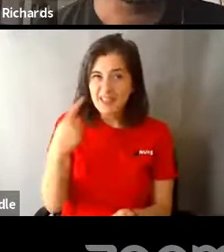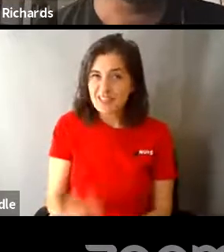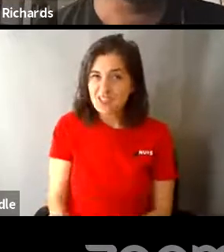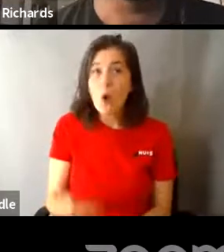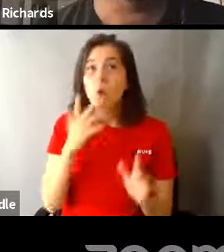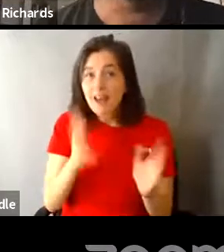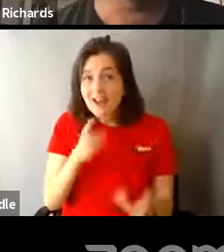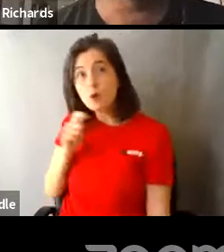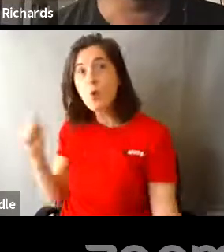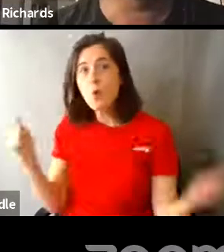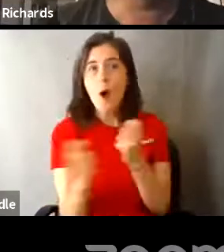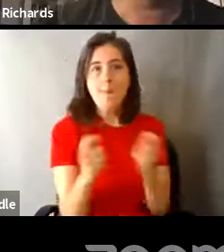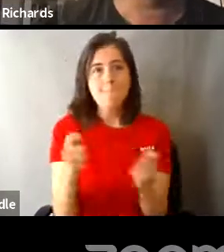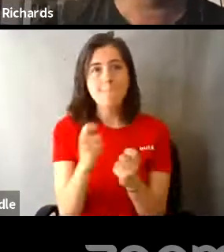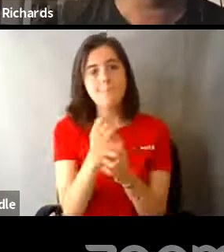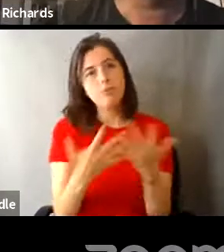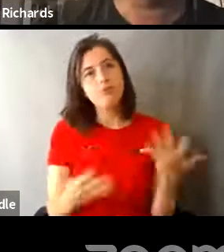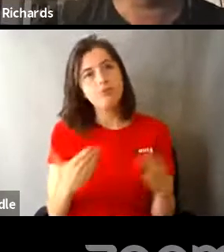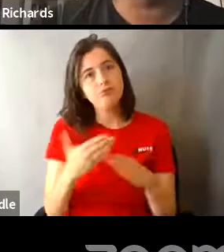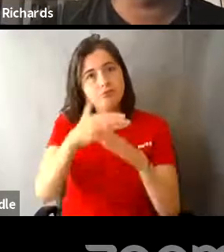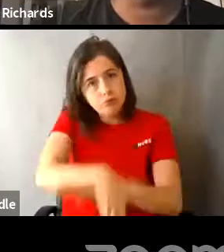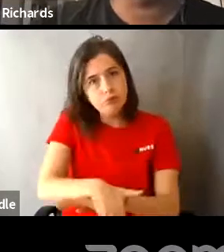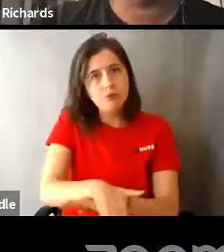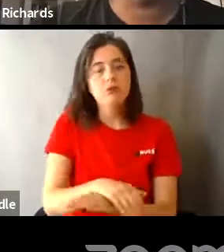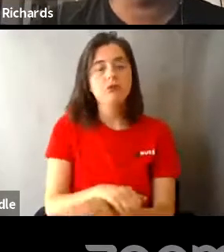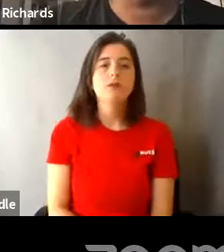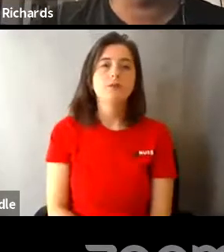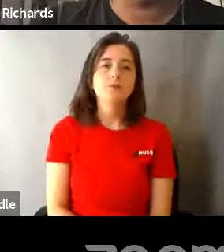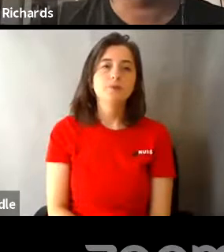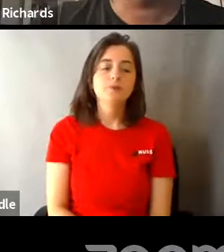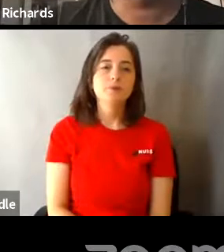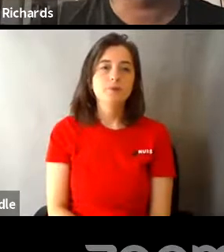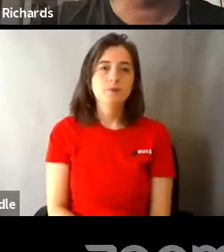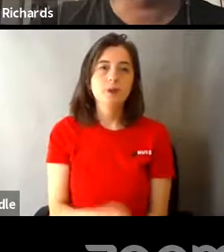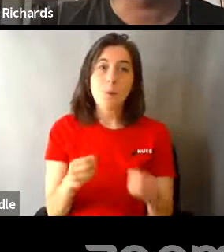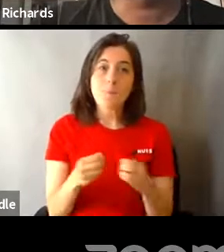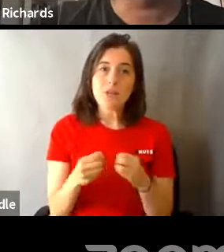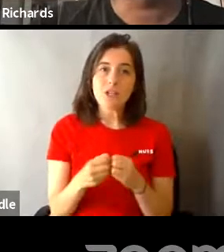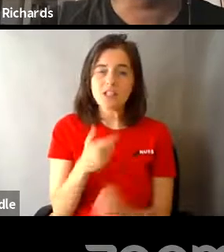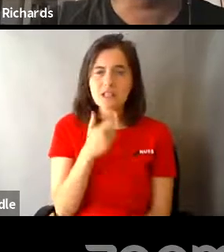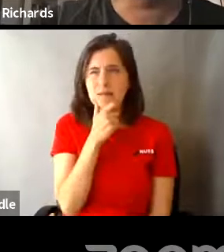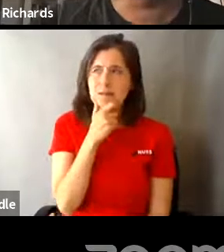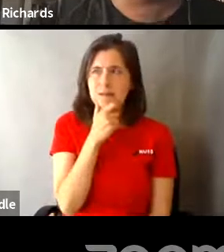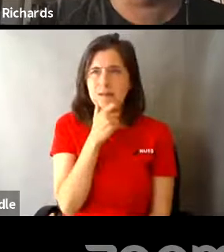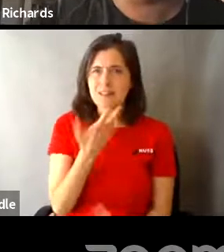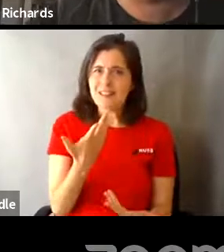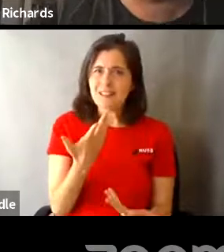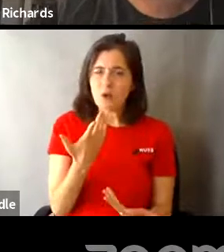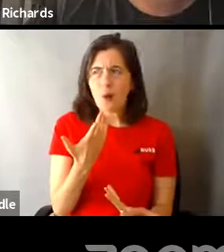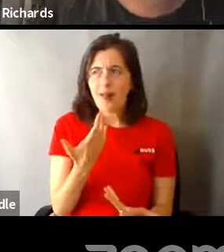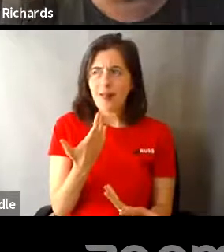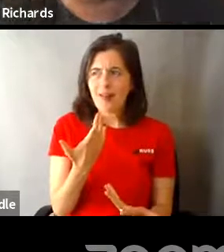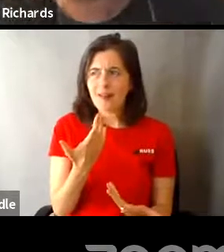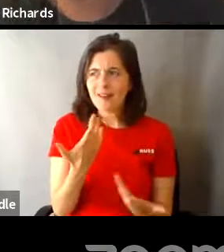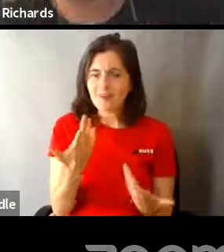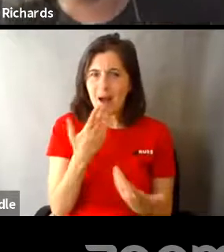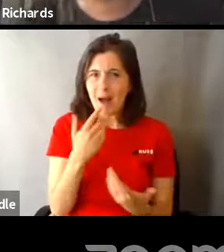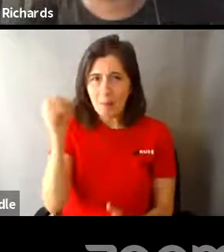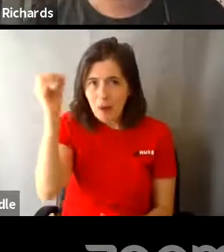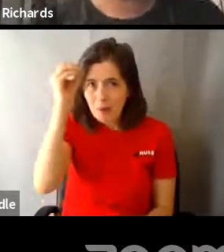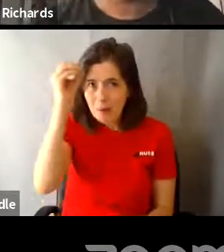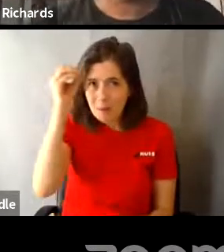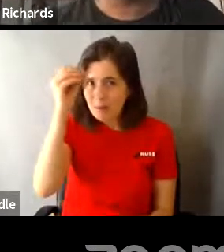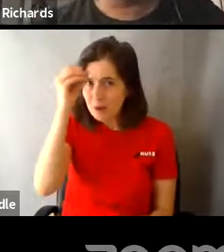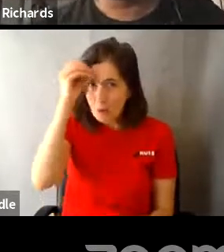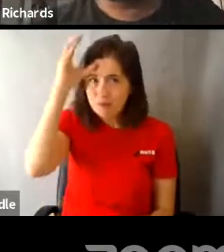Thanks, Malcolm. Bernard, a brief reflection? Well, it's a bit outside my remit in a sense, but I hope you'll forgive me for saying,